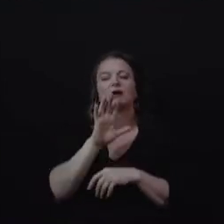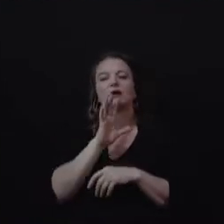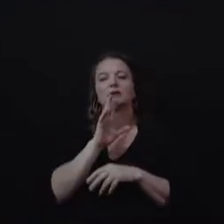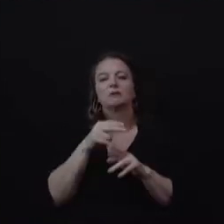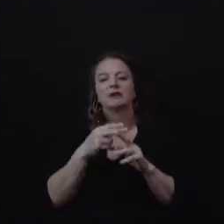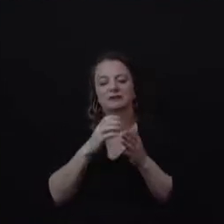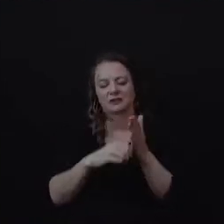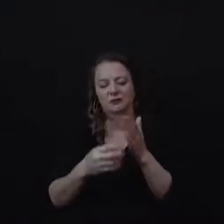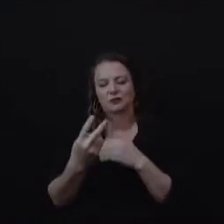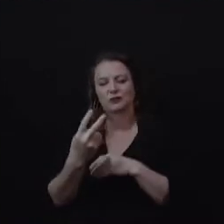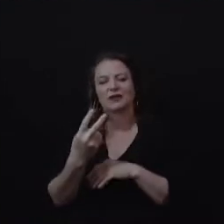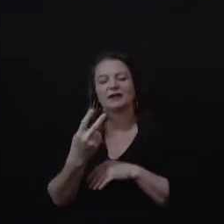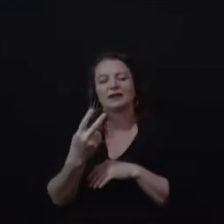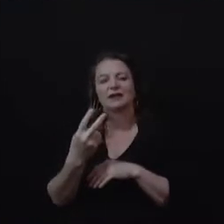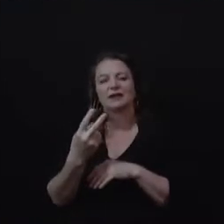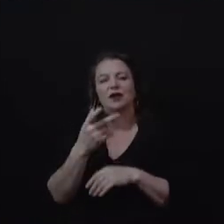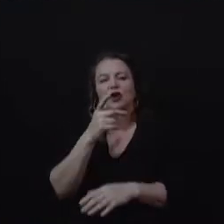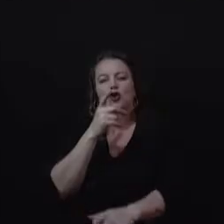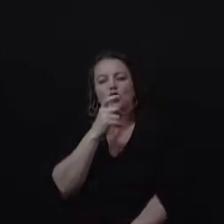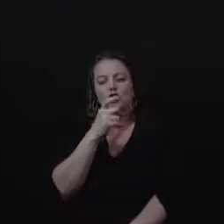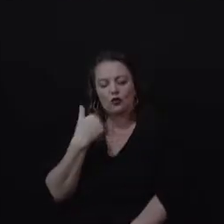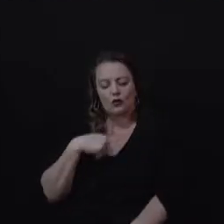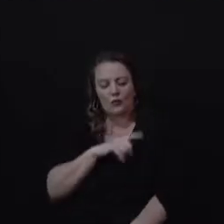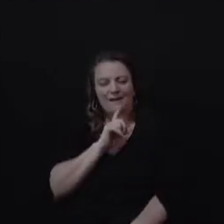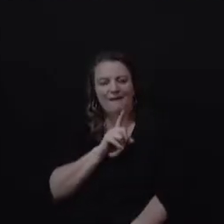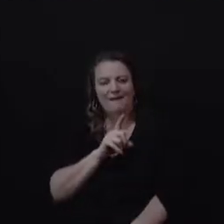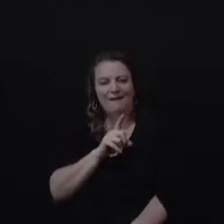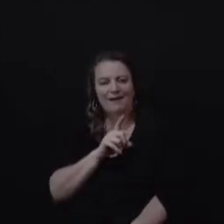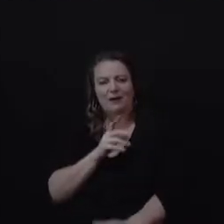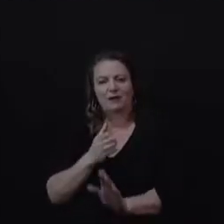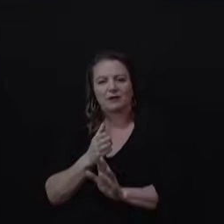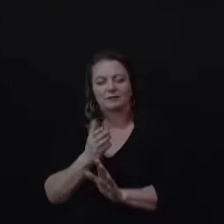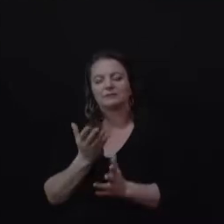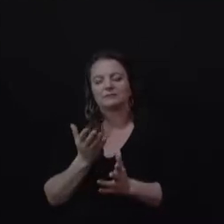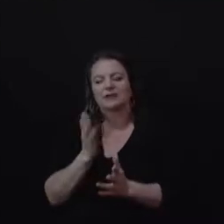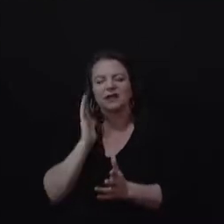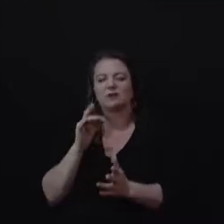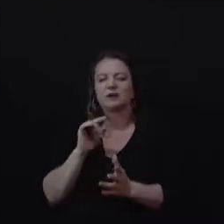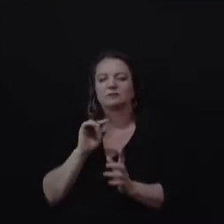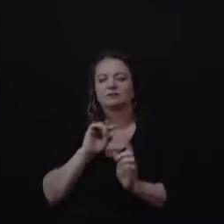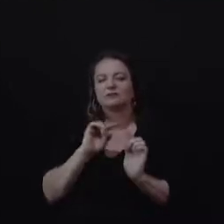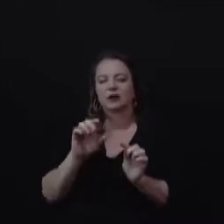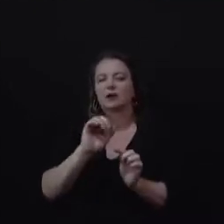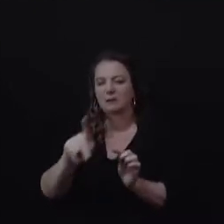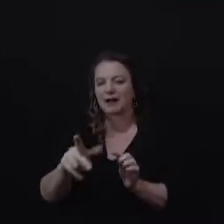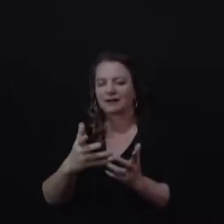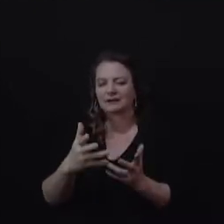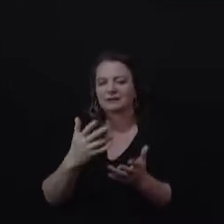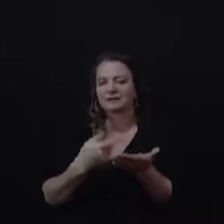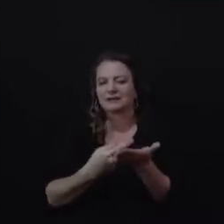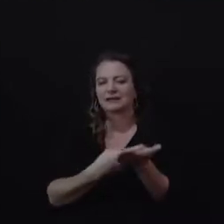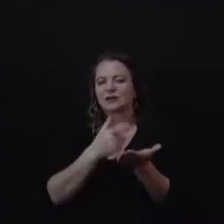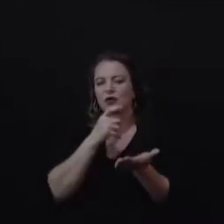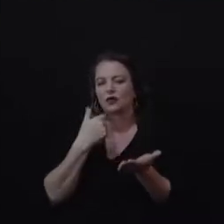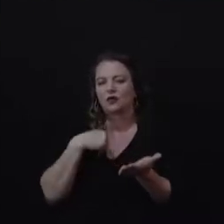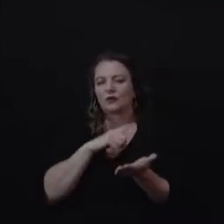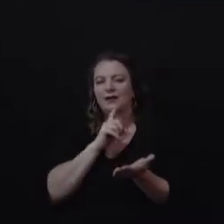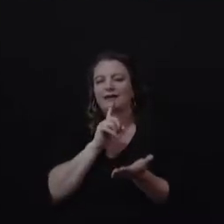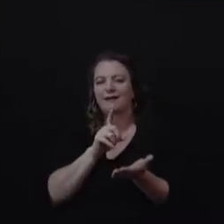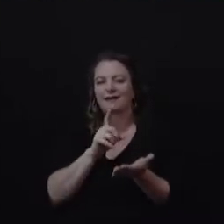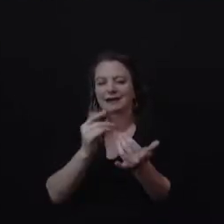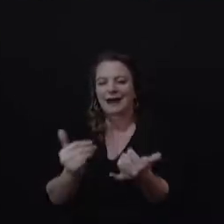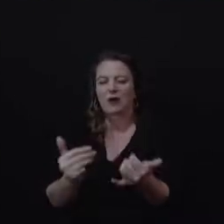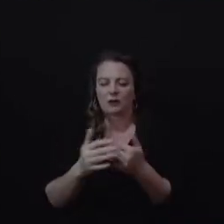2 who we are before he talks about, he's going to come back talking about who we are. You know,